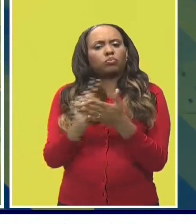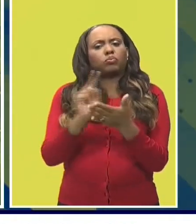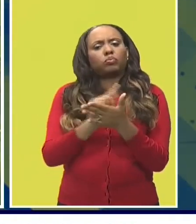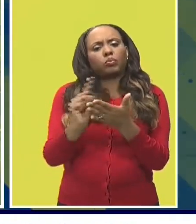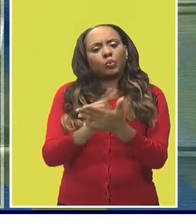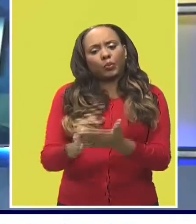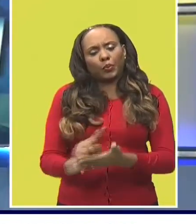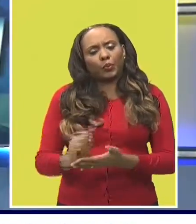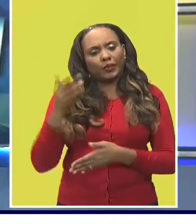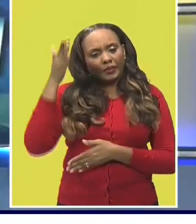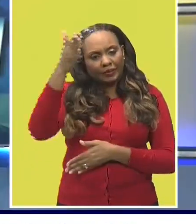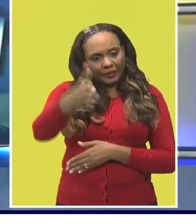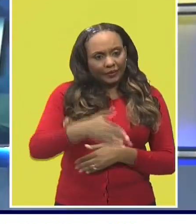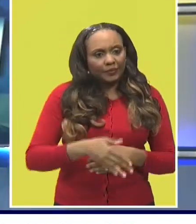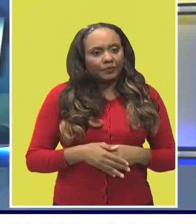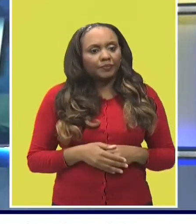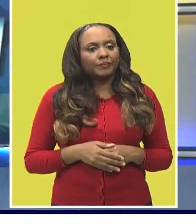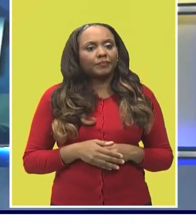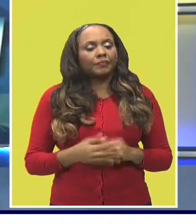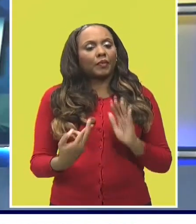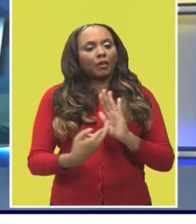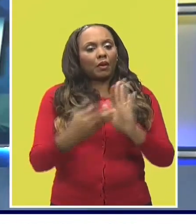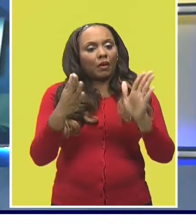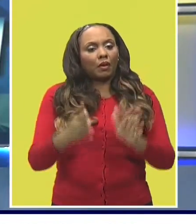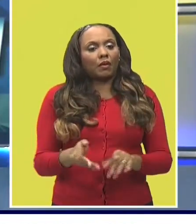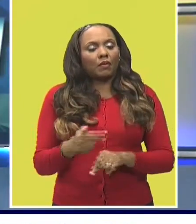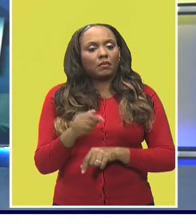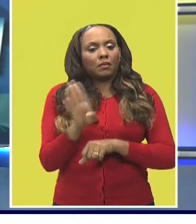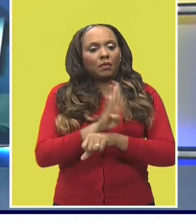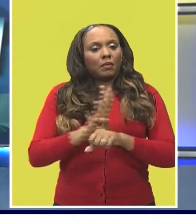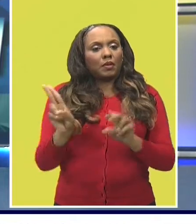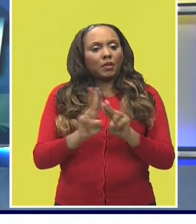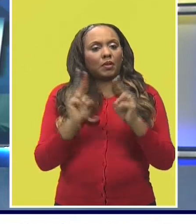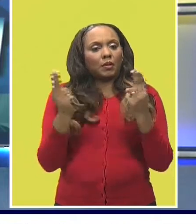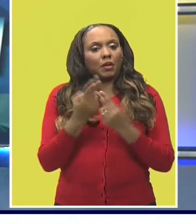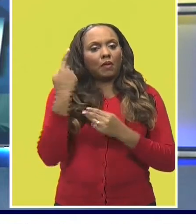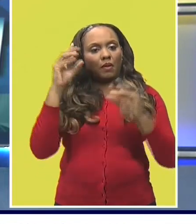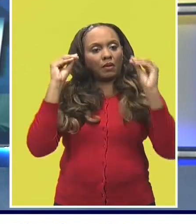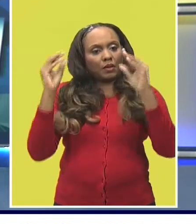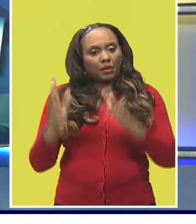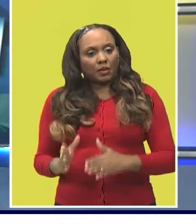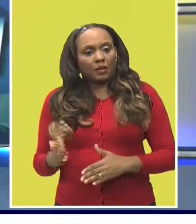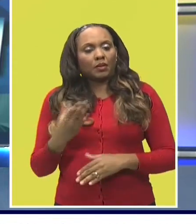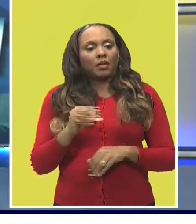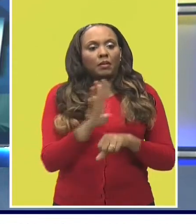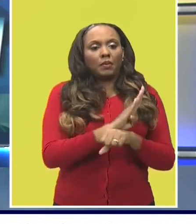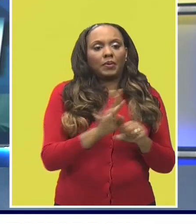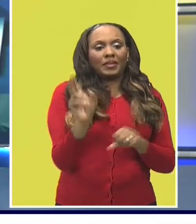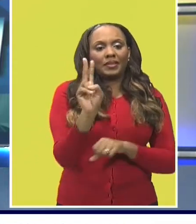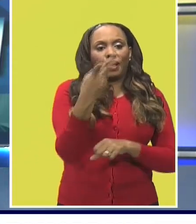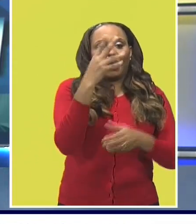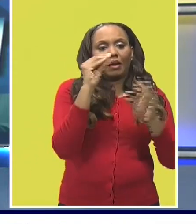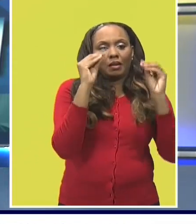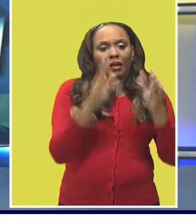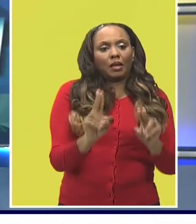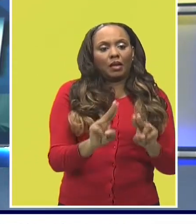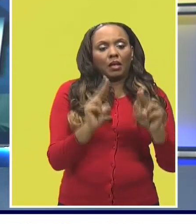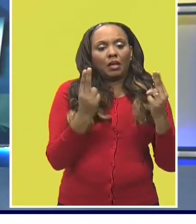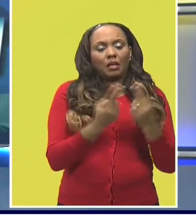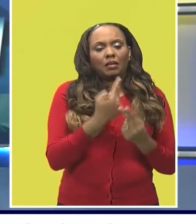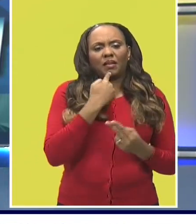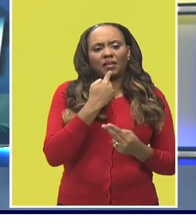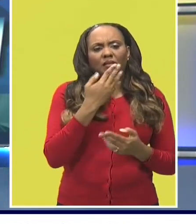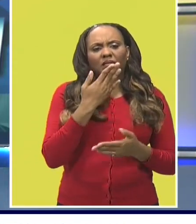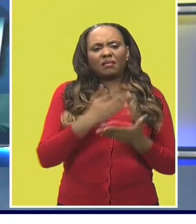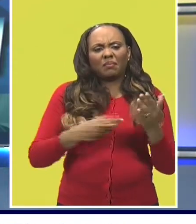ahead. Meanwhile, representatives of the Barbados Union of Teachers and the Barbados Secondary Teachers Union say some of their members are